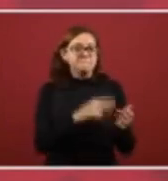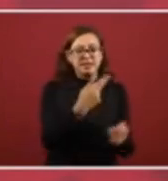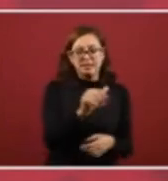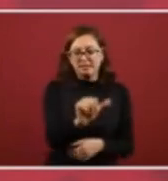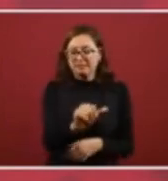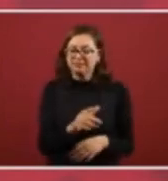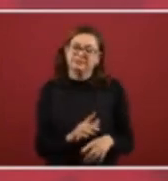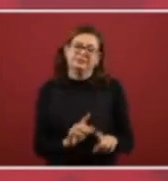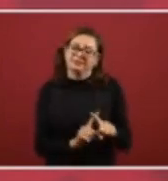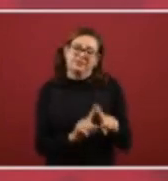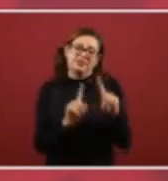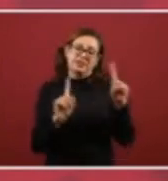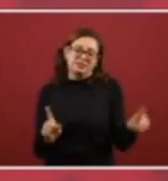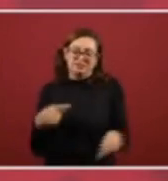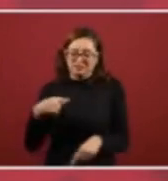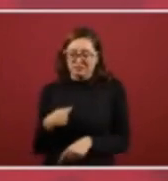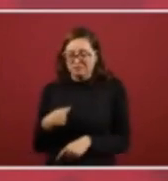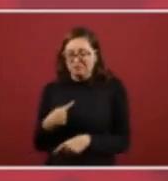1,000 hectares.